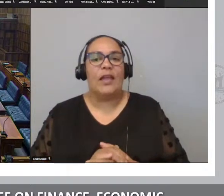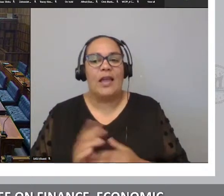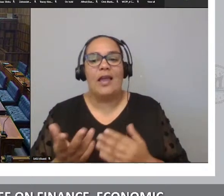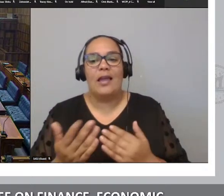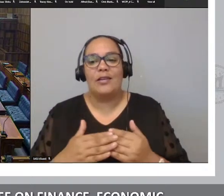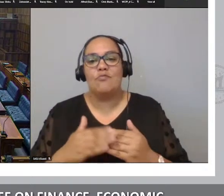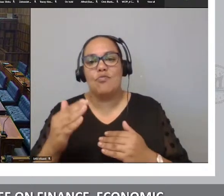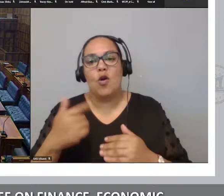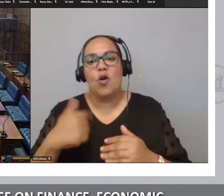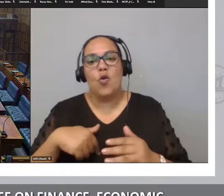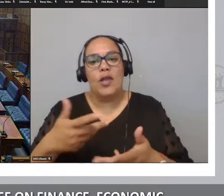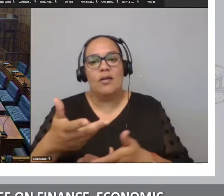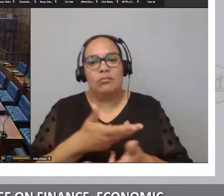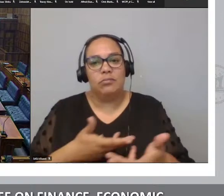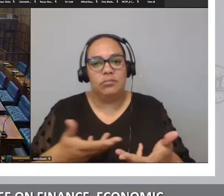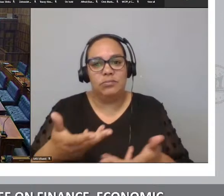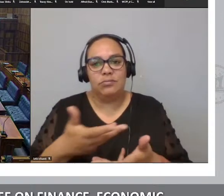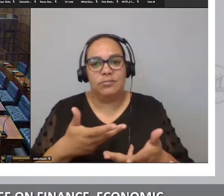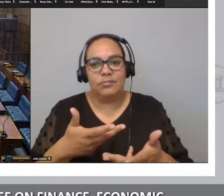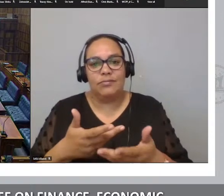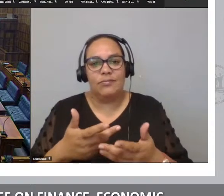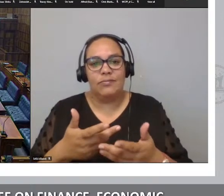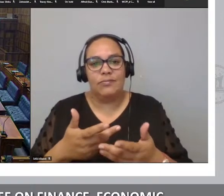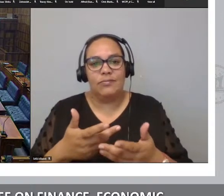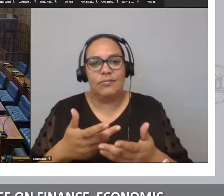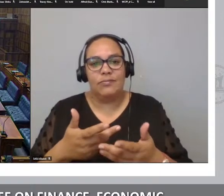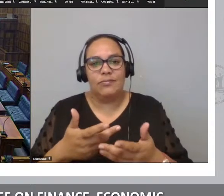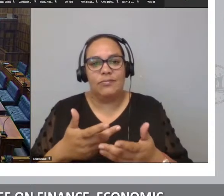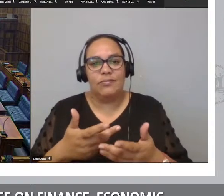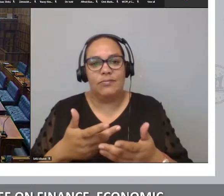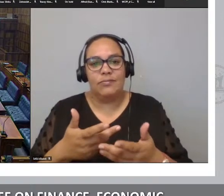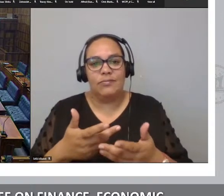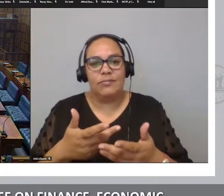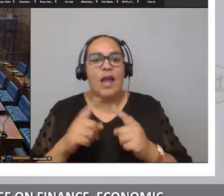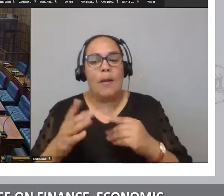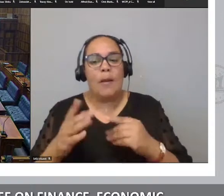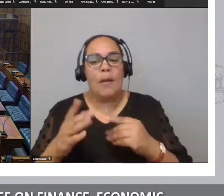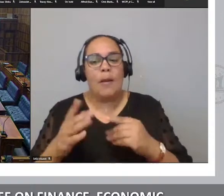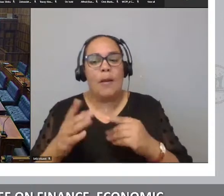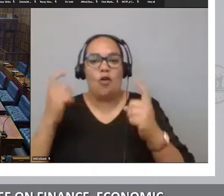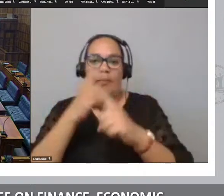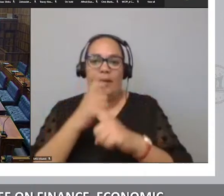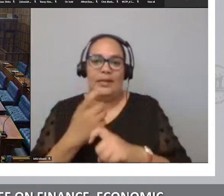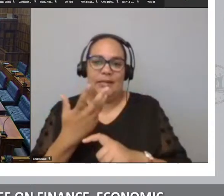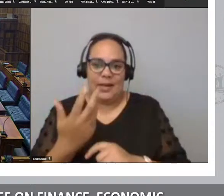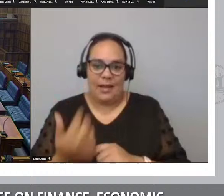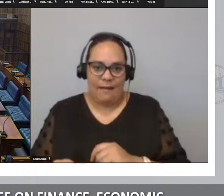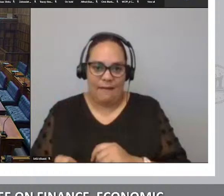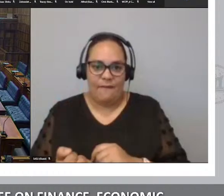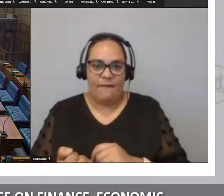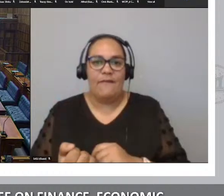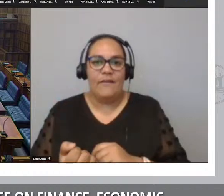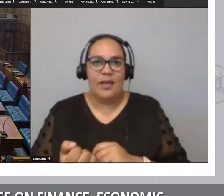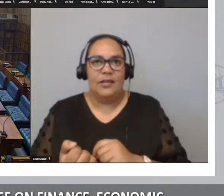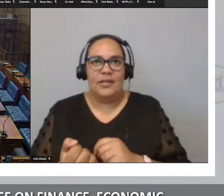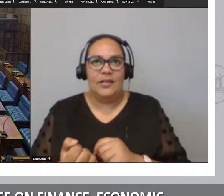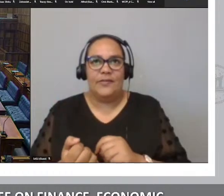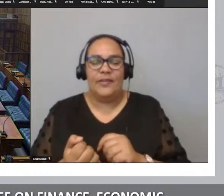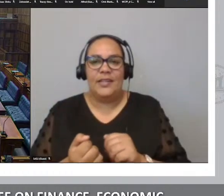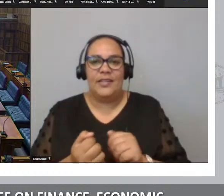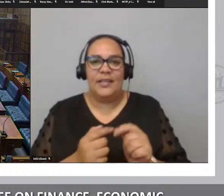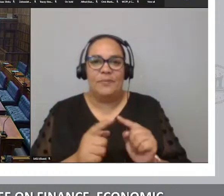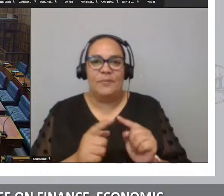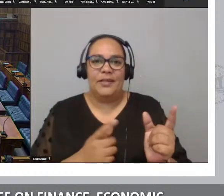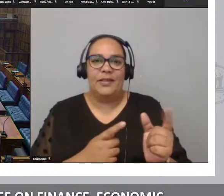engage with the port of captown we the more we realize the complexity uh it's not an easy